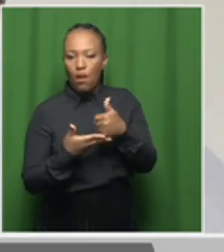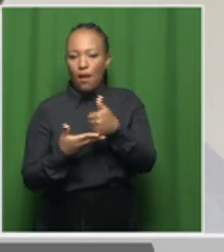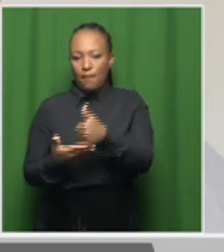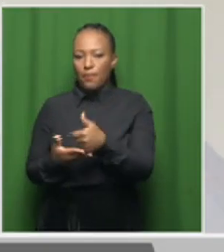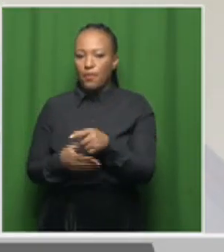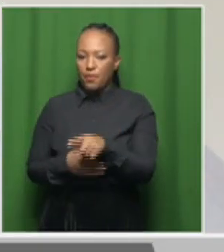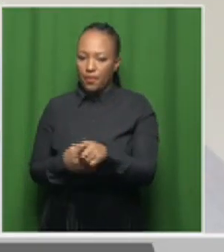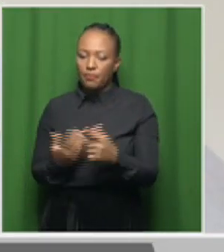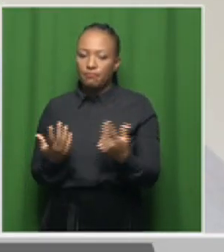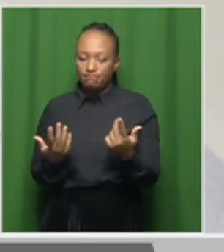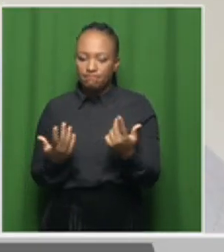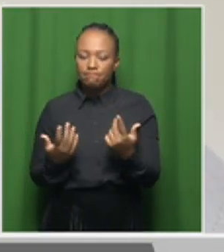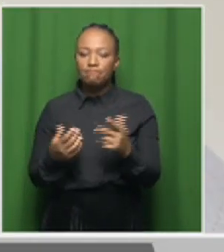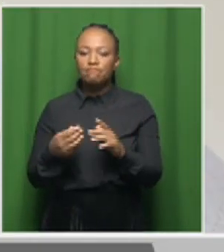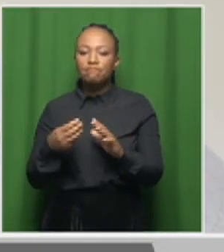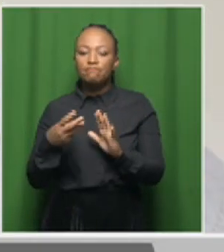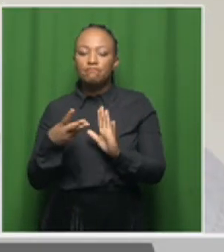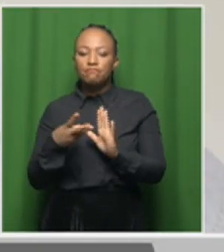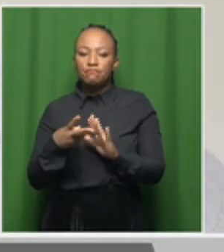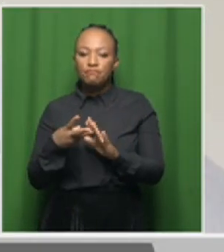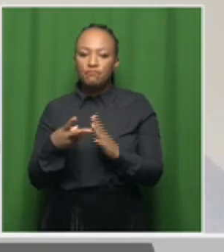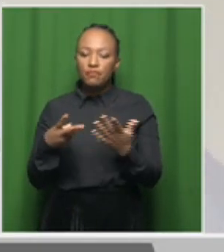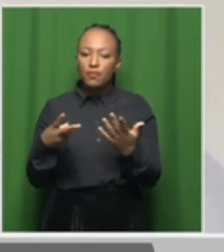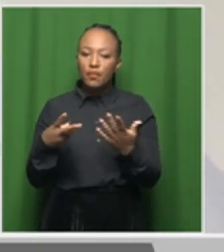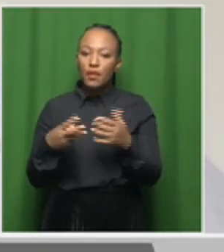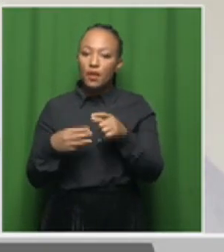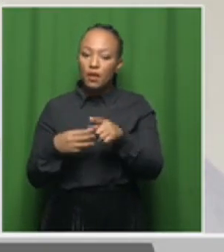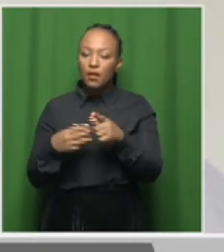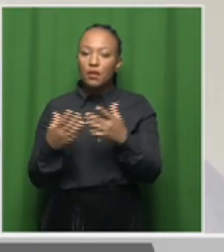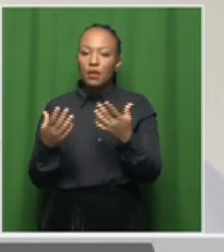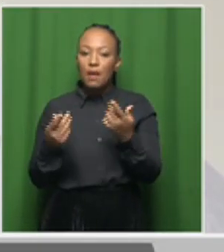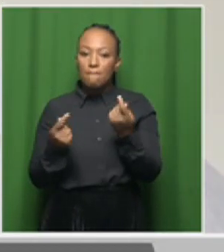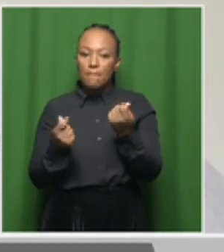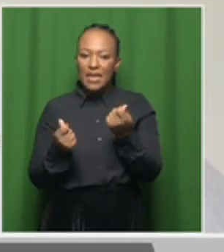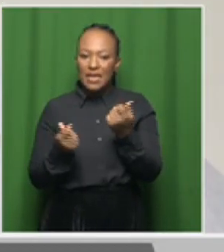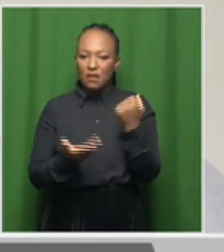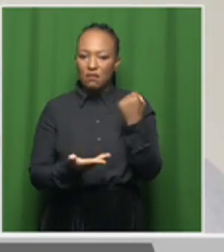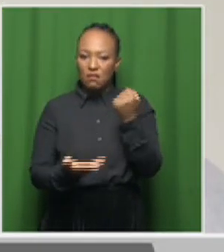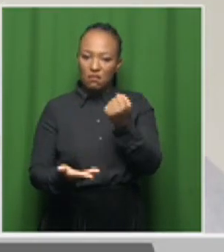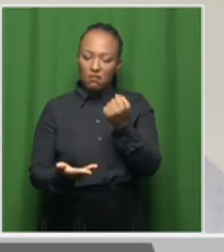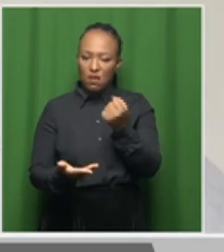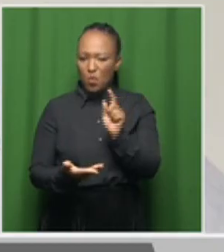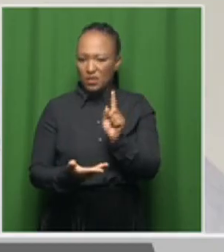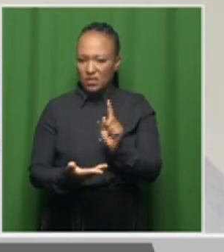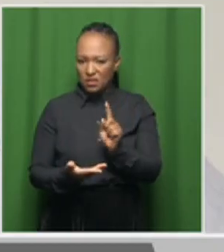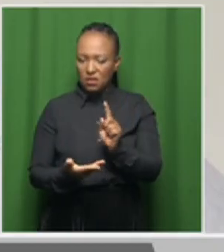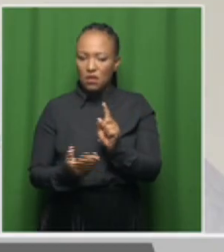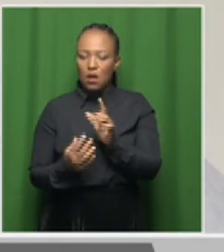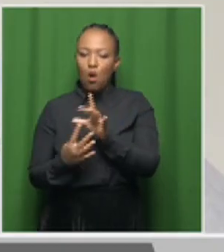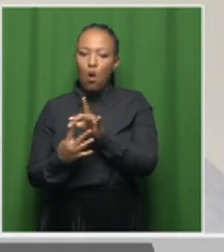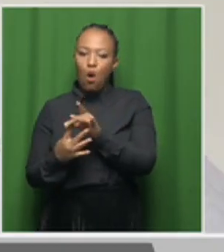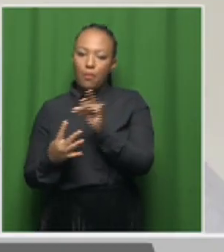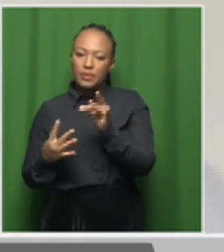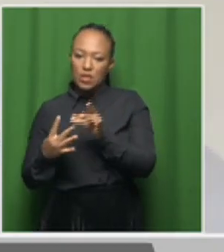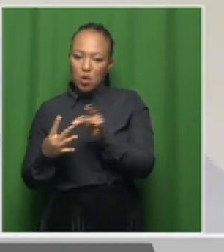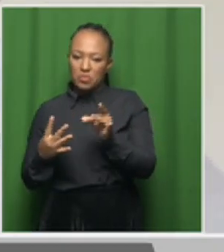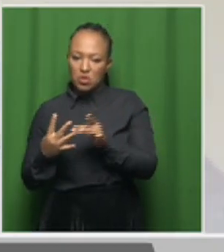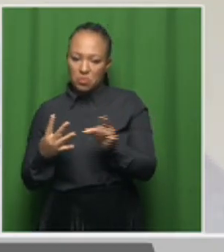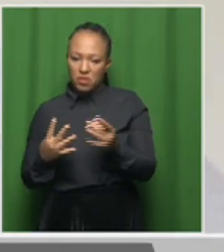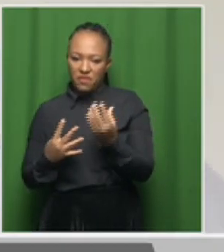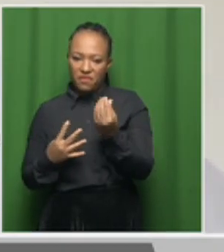comes to funding your studies, we have a couple of options. So one of them is